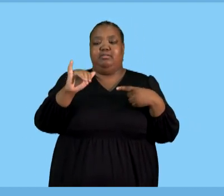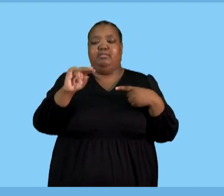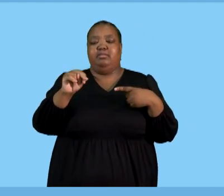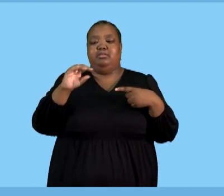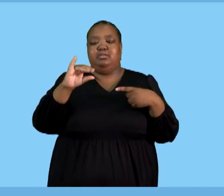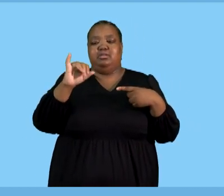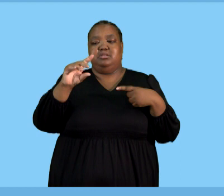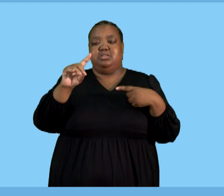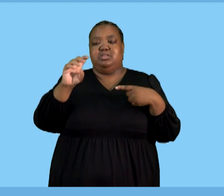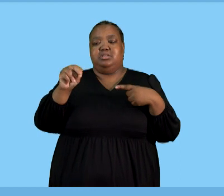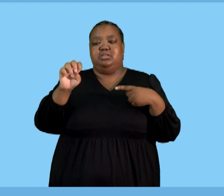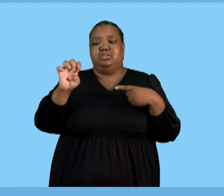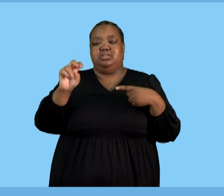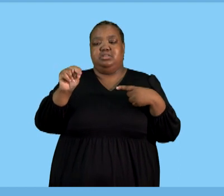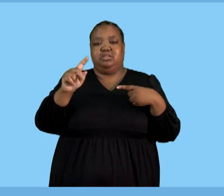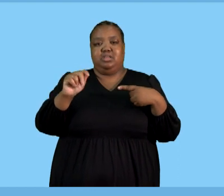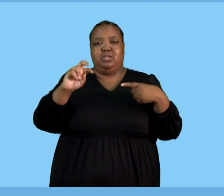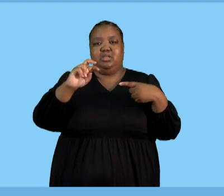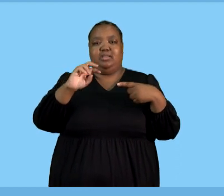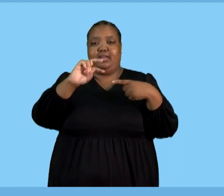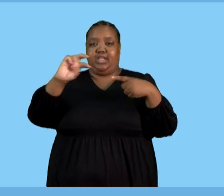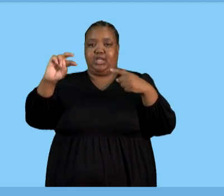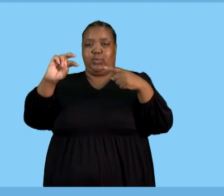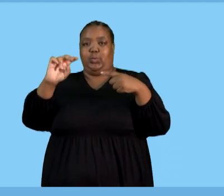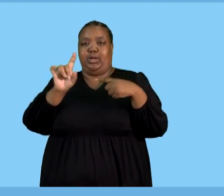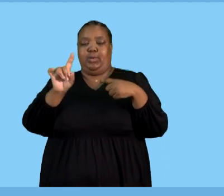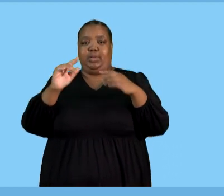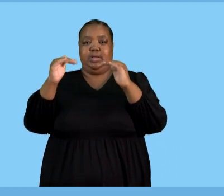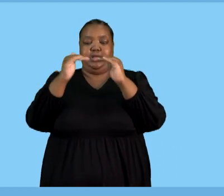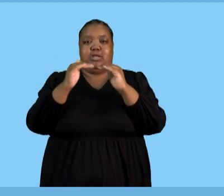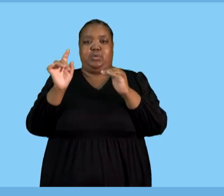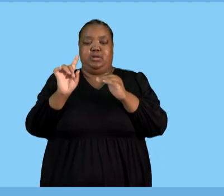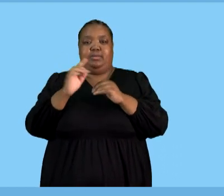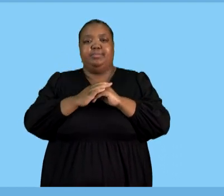equal to the